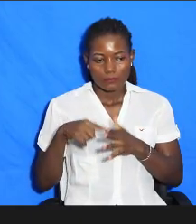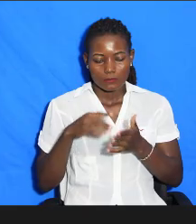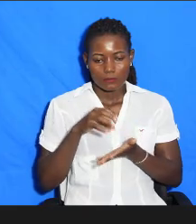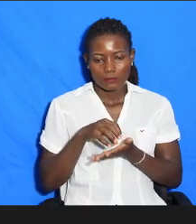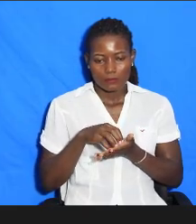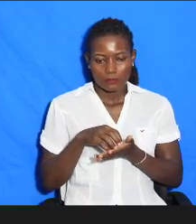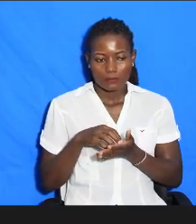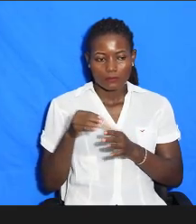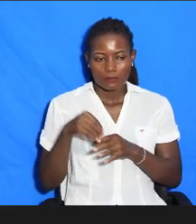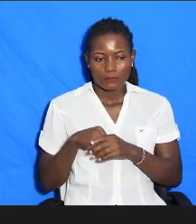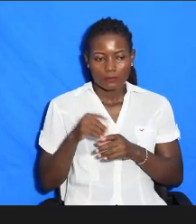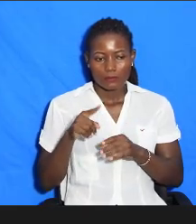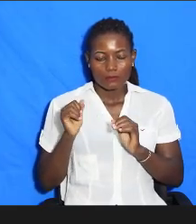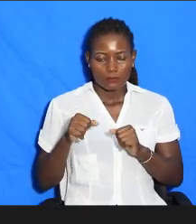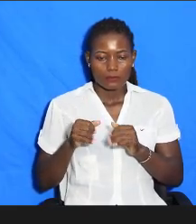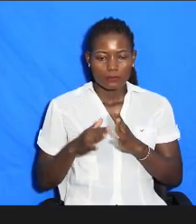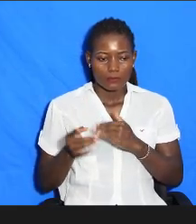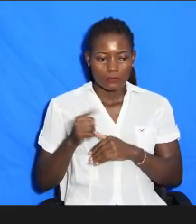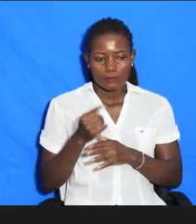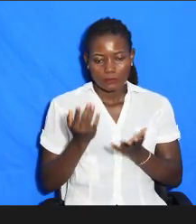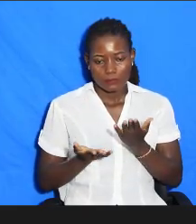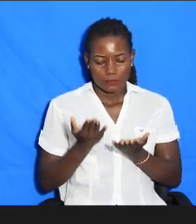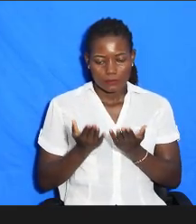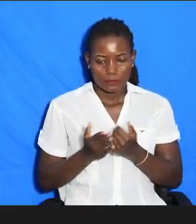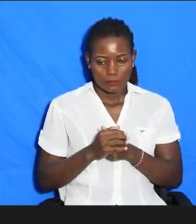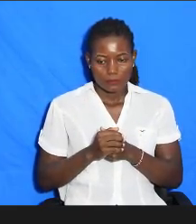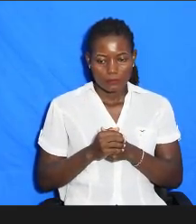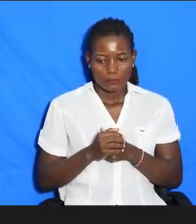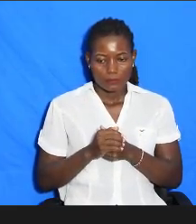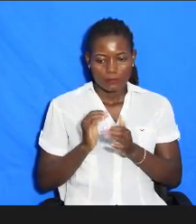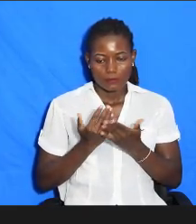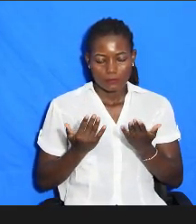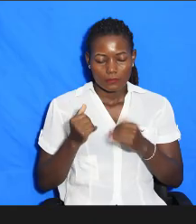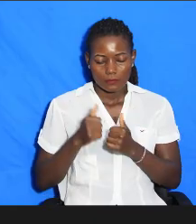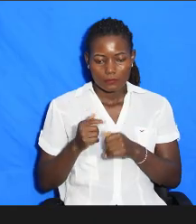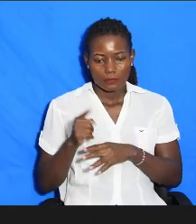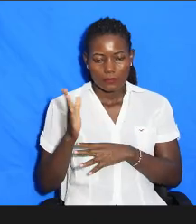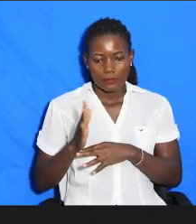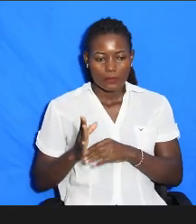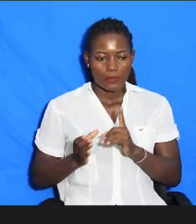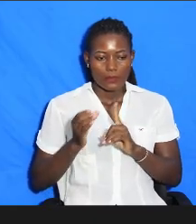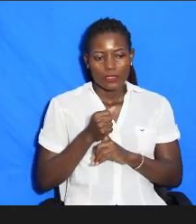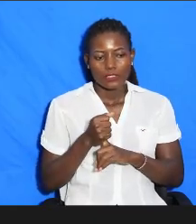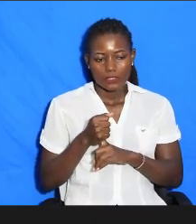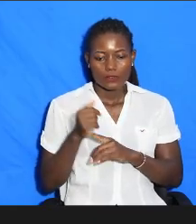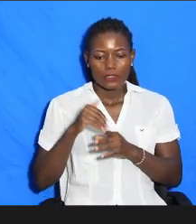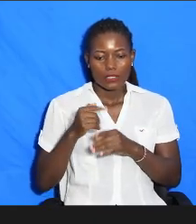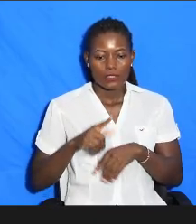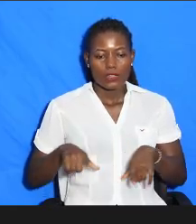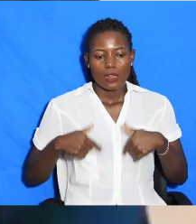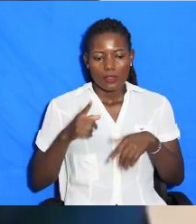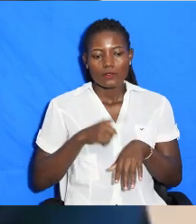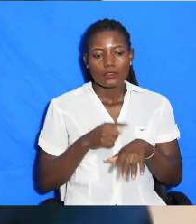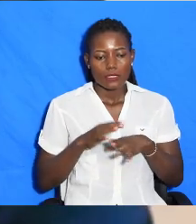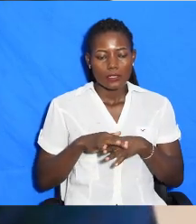coming up with a personal best. You might end up coming yes, either with something that you've never achieved even in your yeah, lifetime career. Yeah.